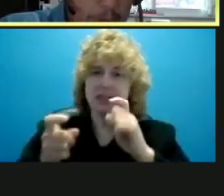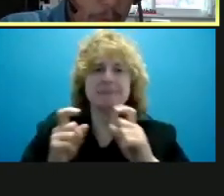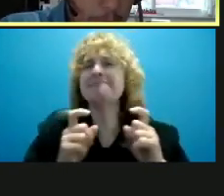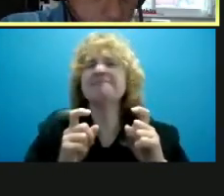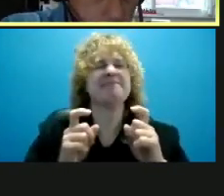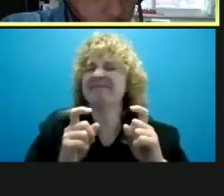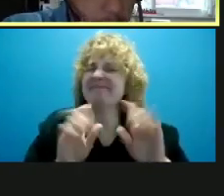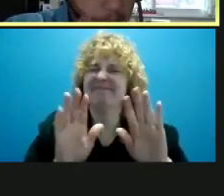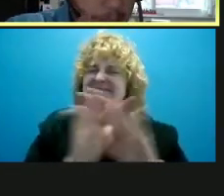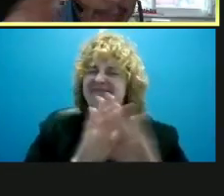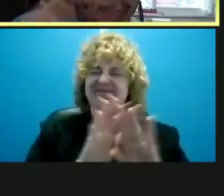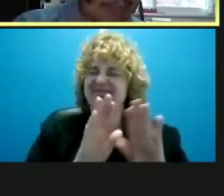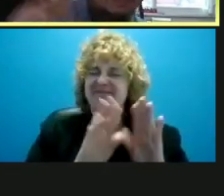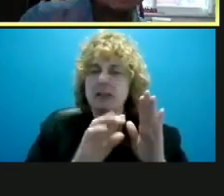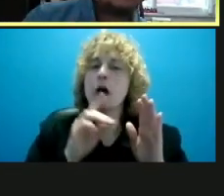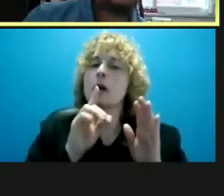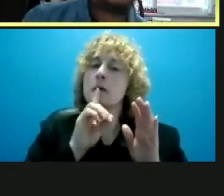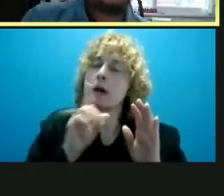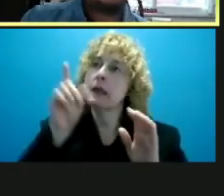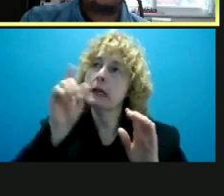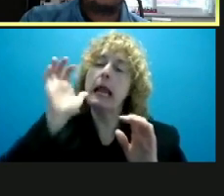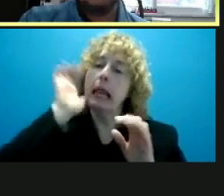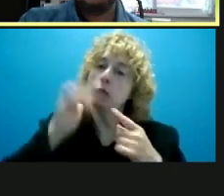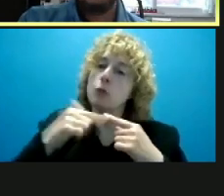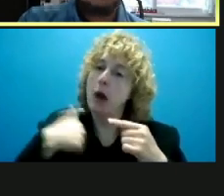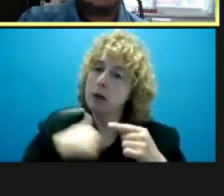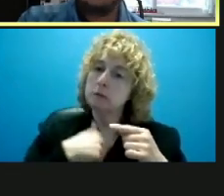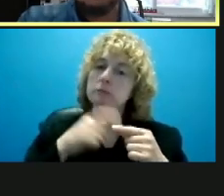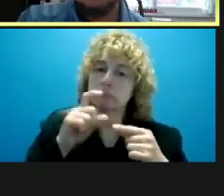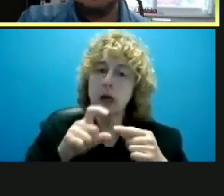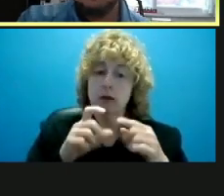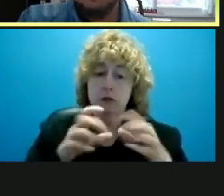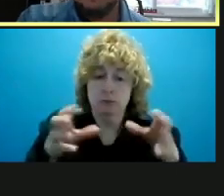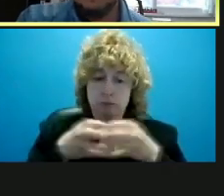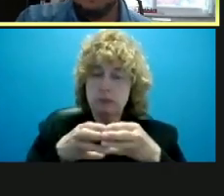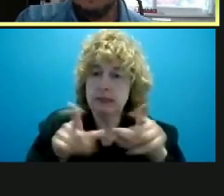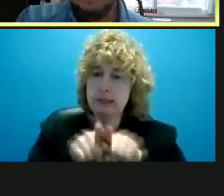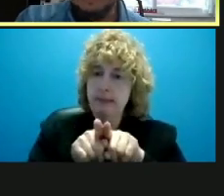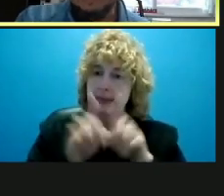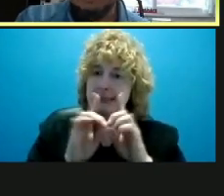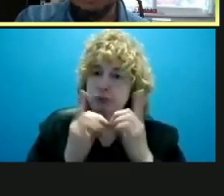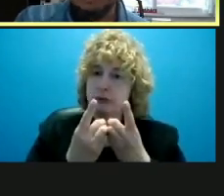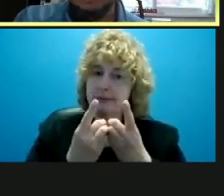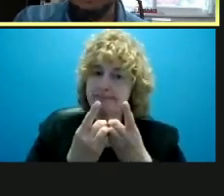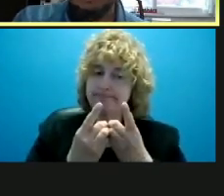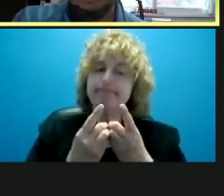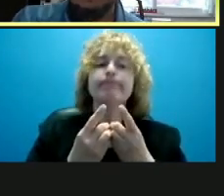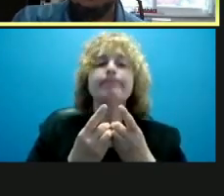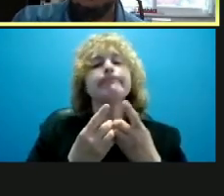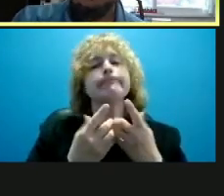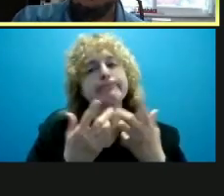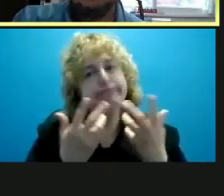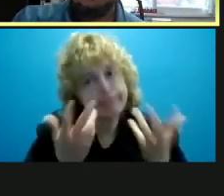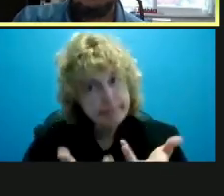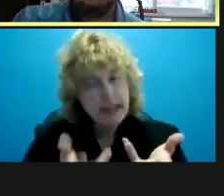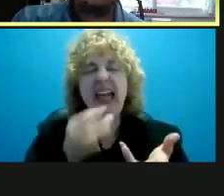more than what they do now. This is exactly the gerrymandering problem. Next, please. And this is what we're trying to fix.